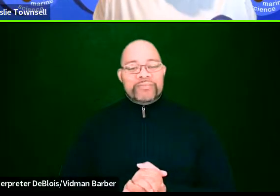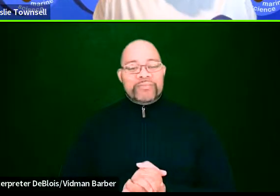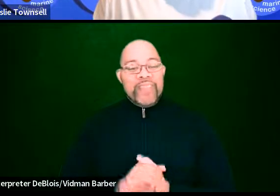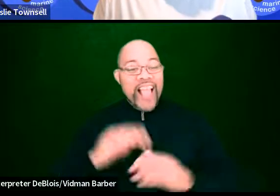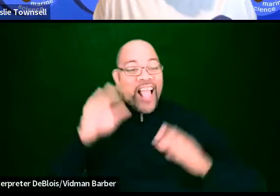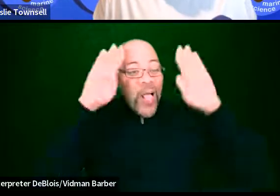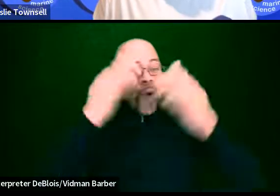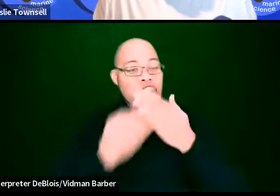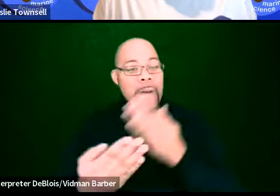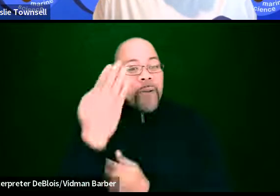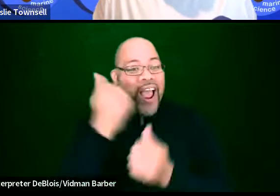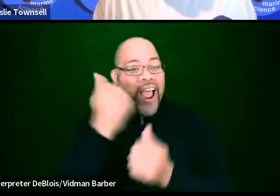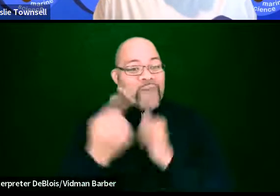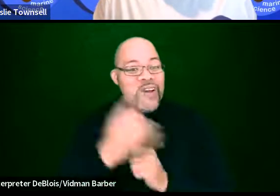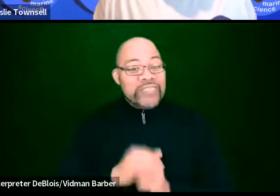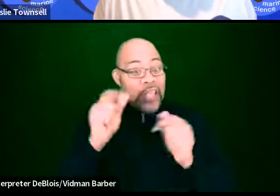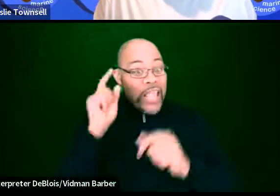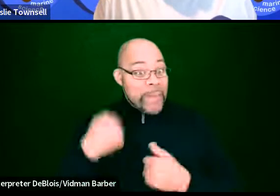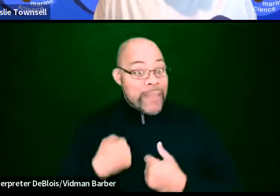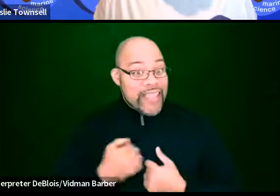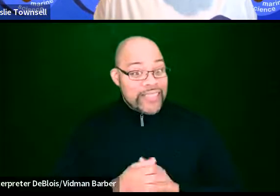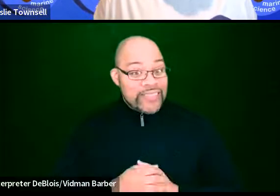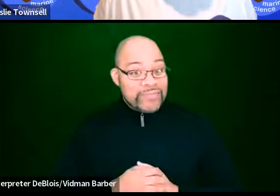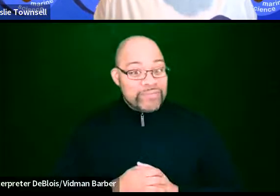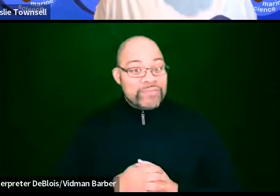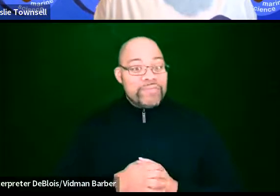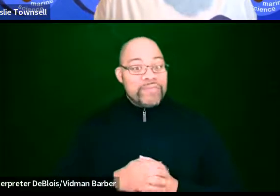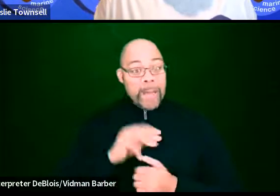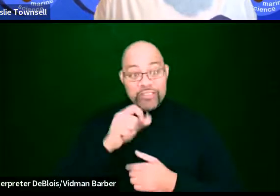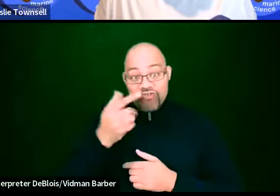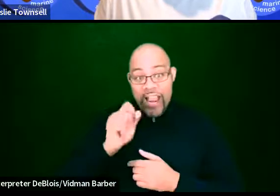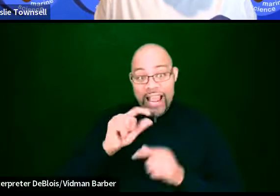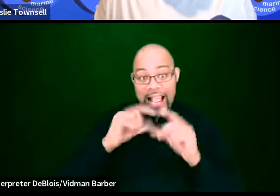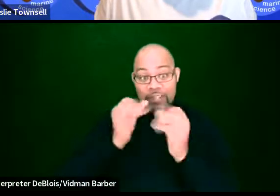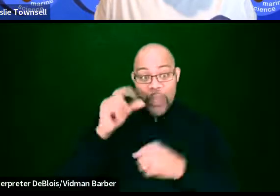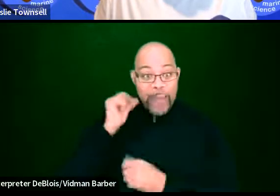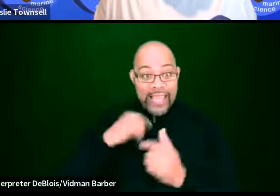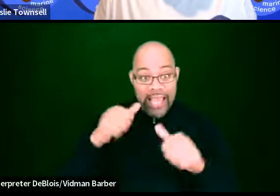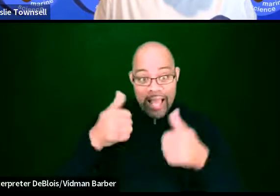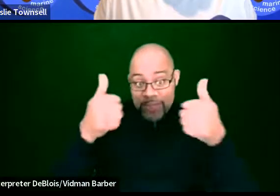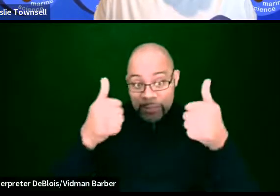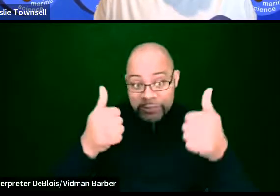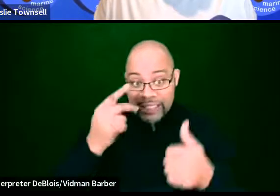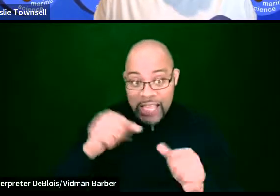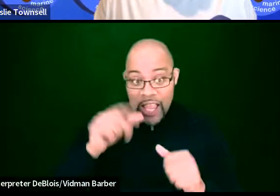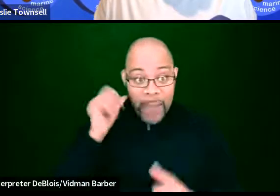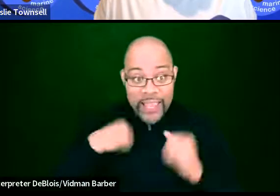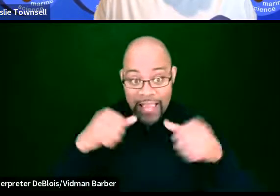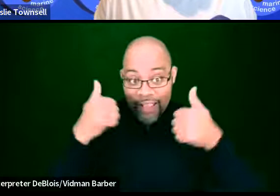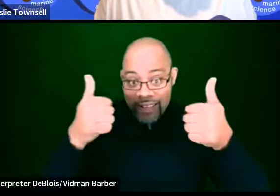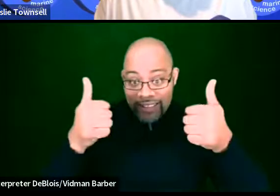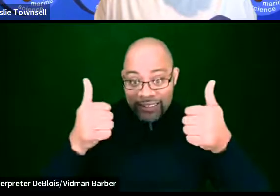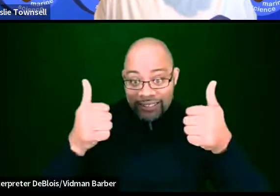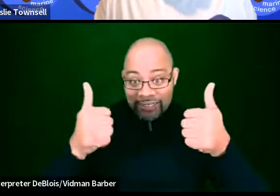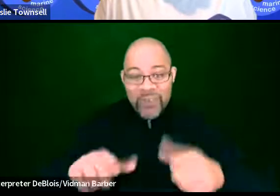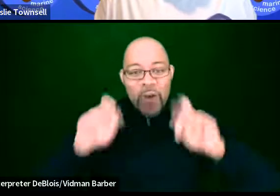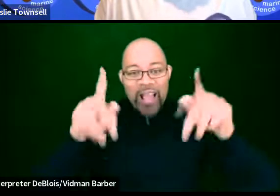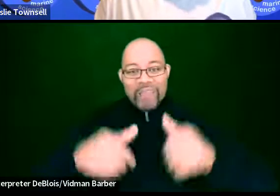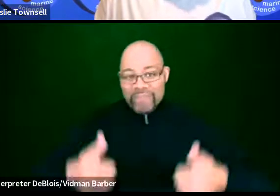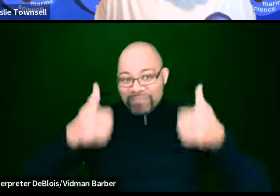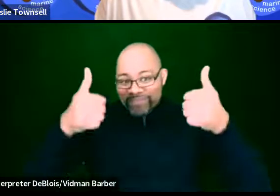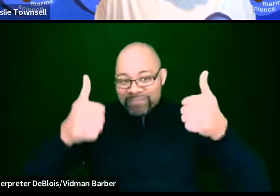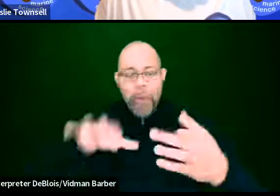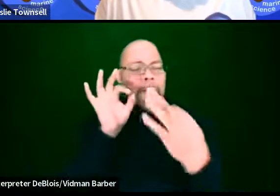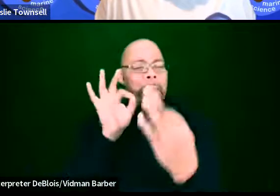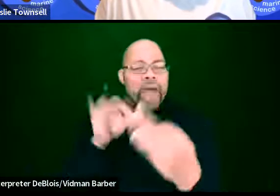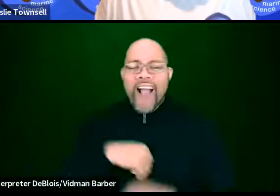Hi, good morning, everybody. Can y'all hear me? To Miss Grant's class, can you hear me? Can I get a thumbs up? Okay, thumbs up.